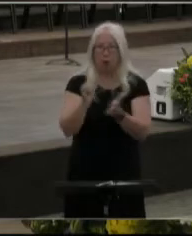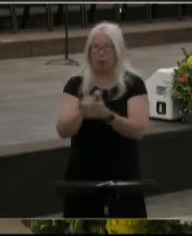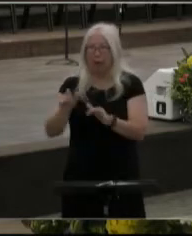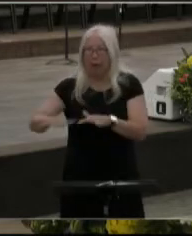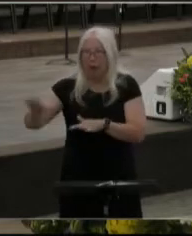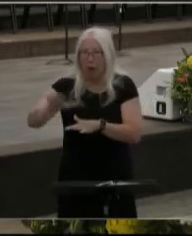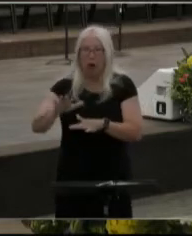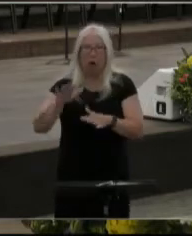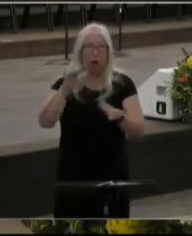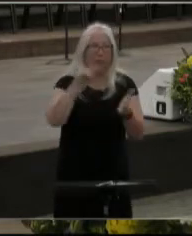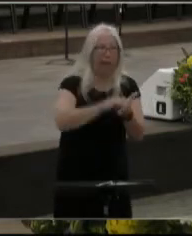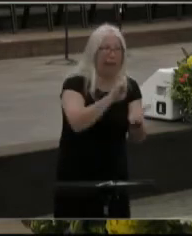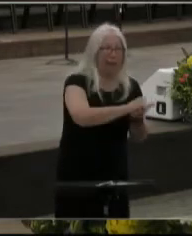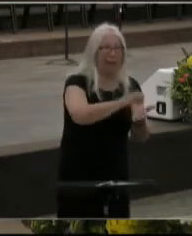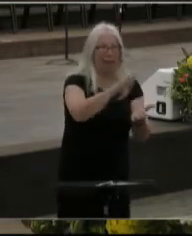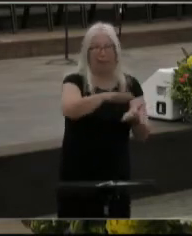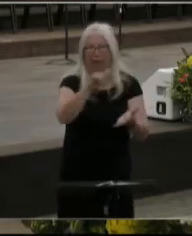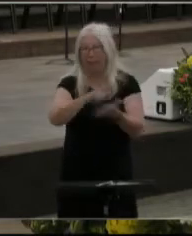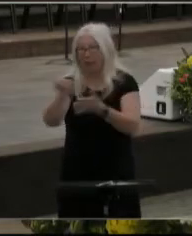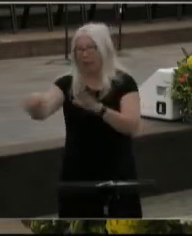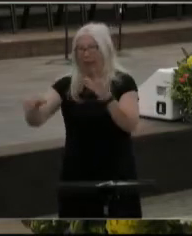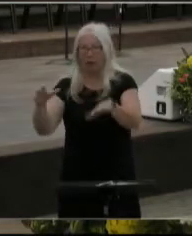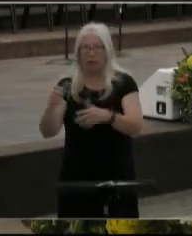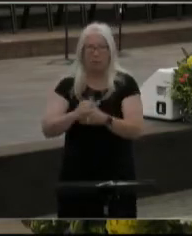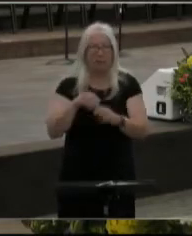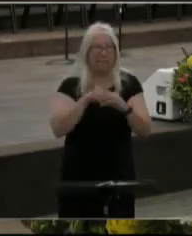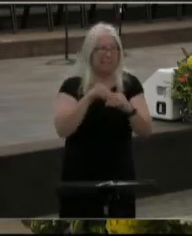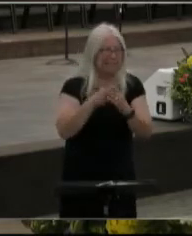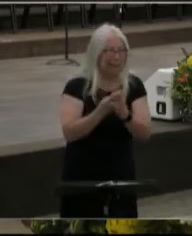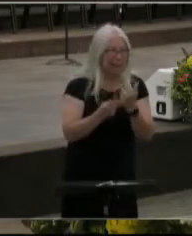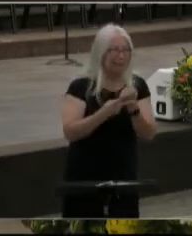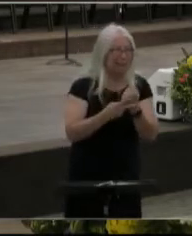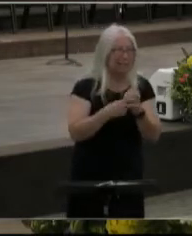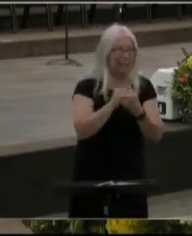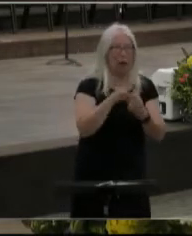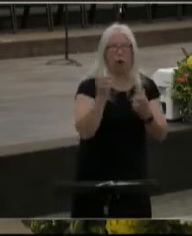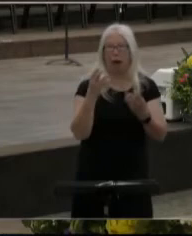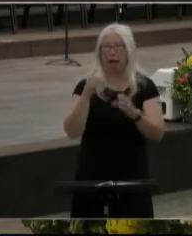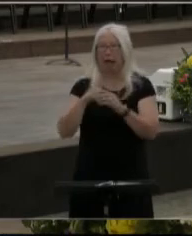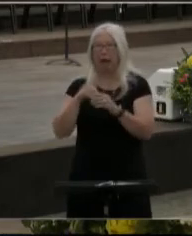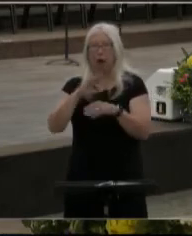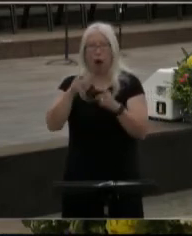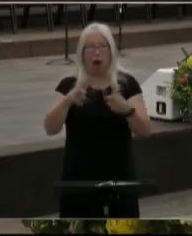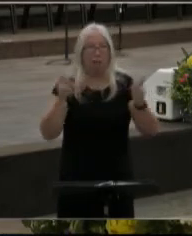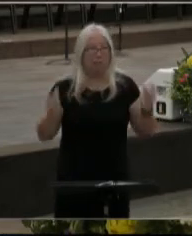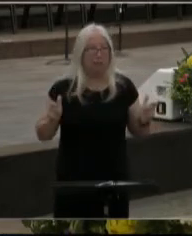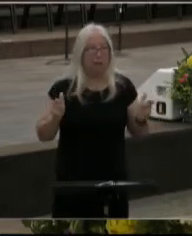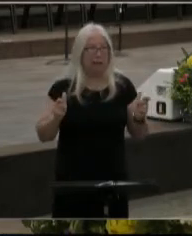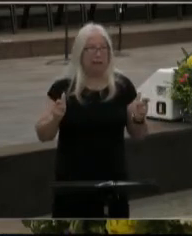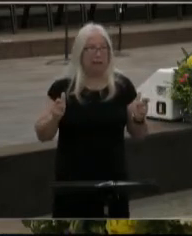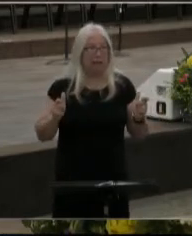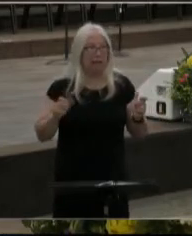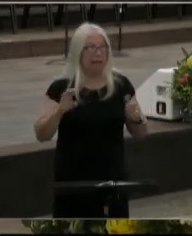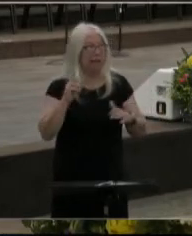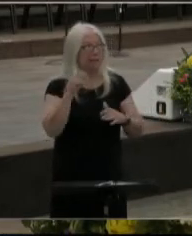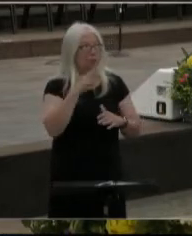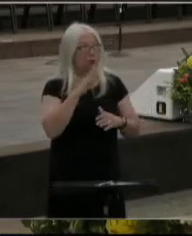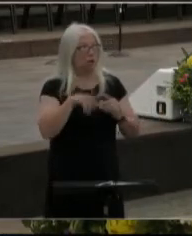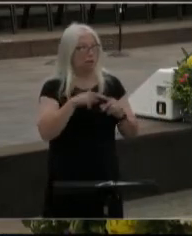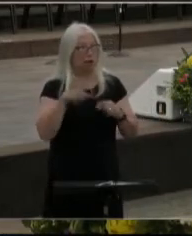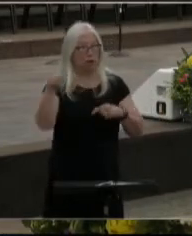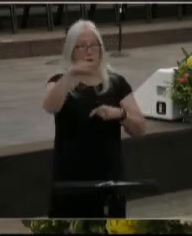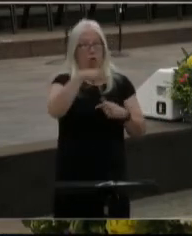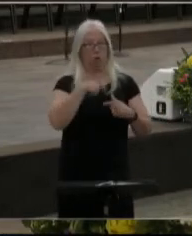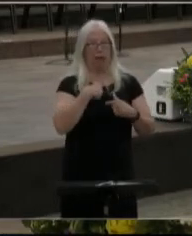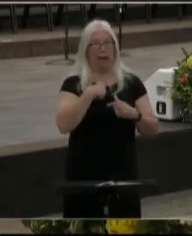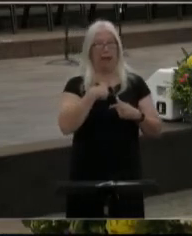lot or that this or that much in the savings account or that much in the checking account. And so all of a sudden, Ecclesiastes will talk about you and